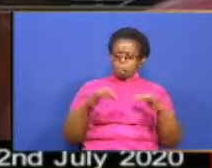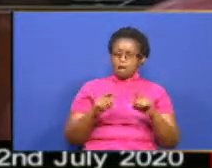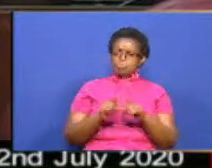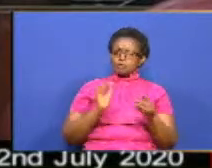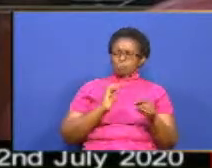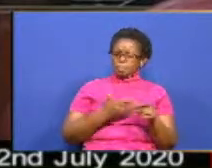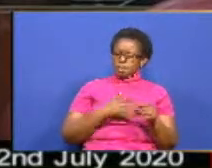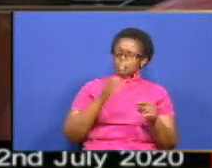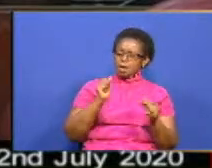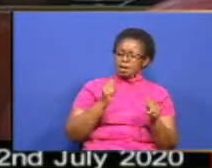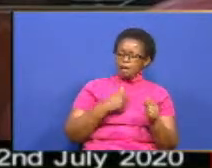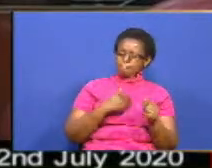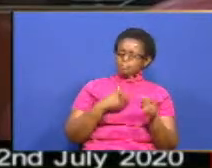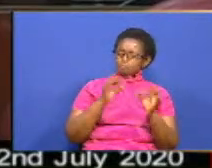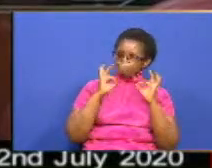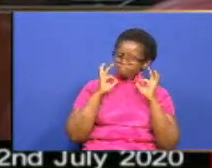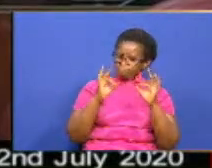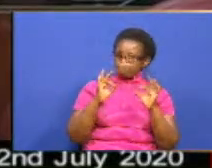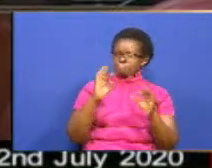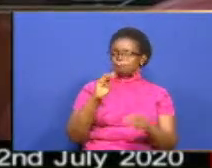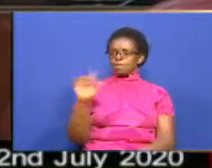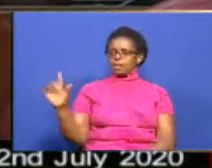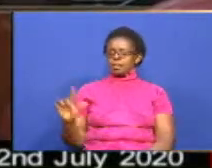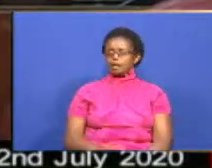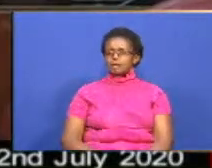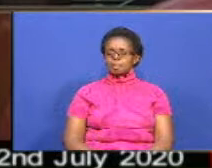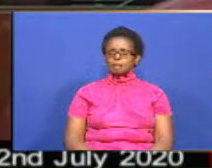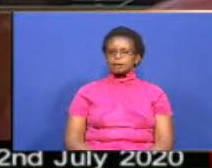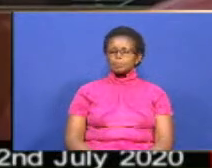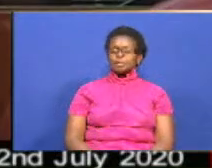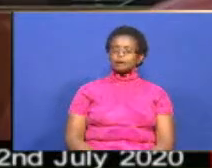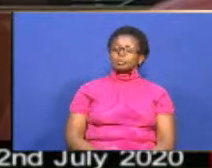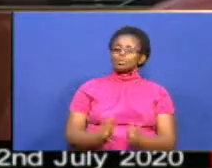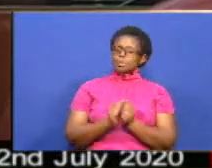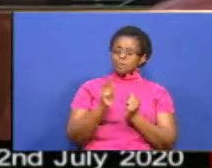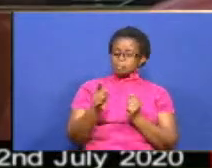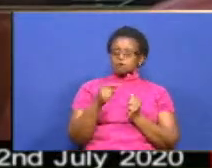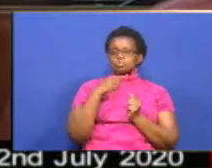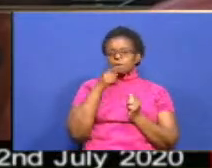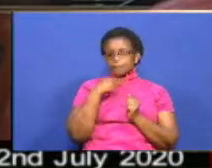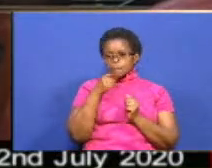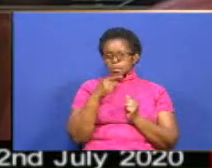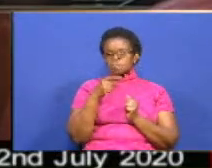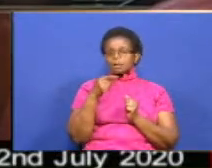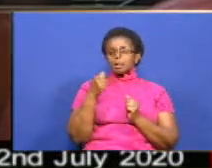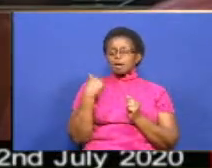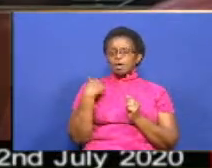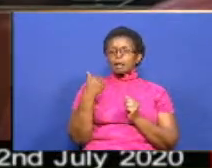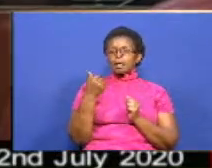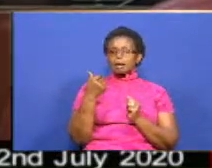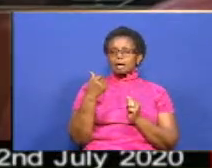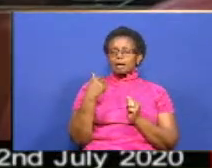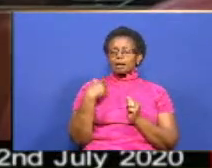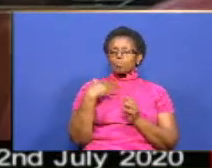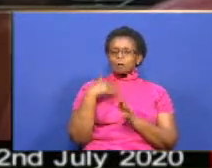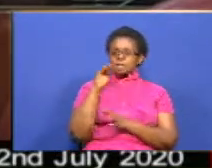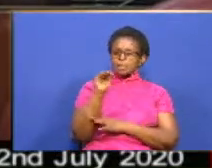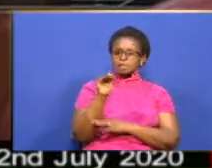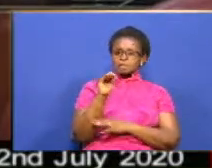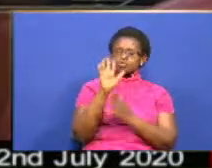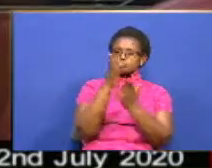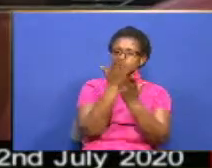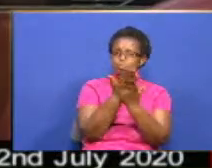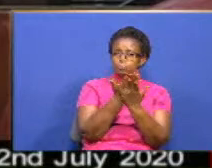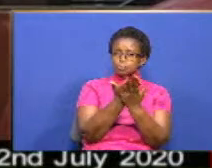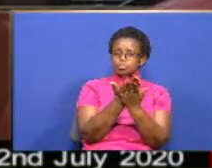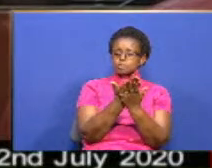rest of the world. With those remarks, Madam Speaker, I beg to move, and